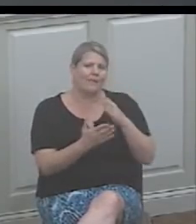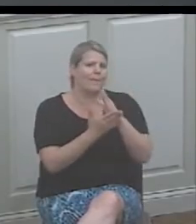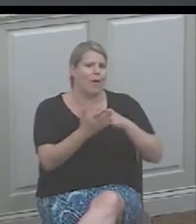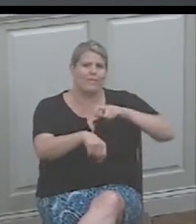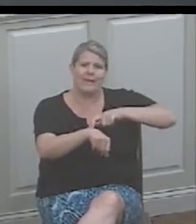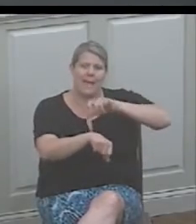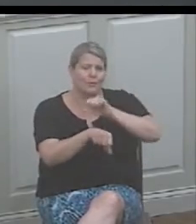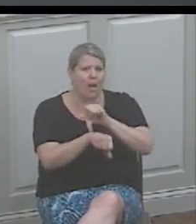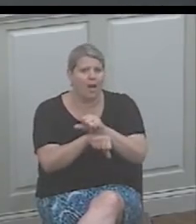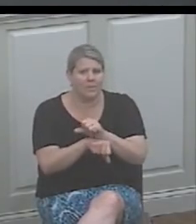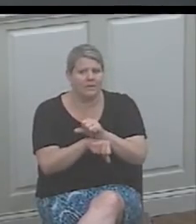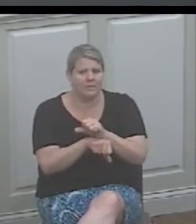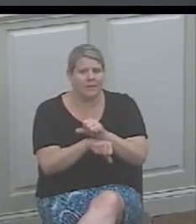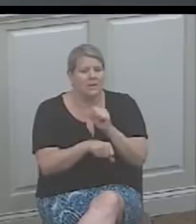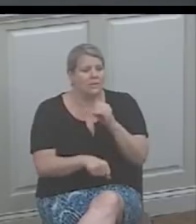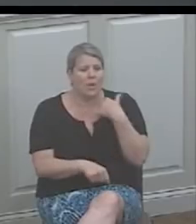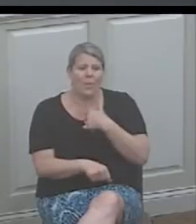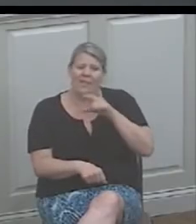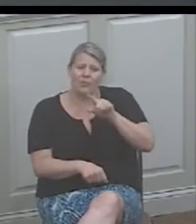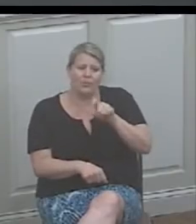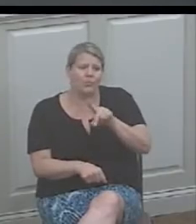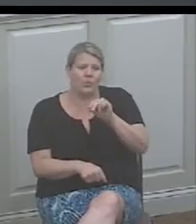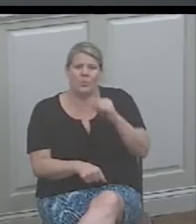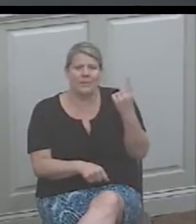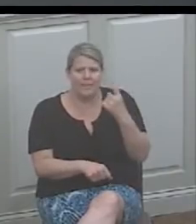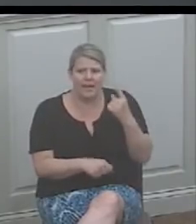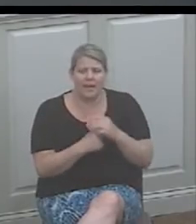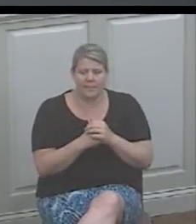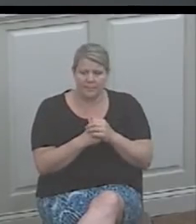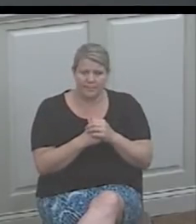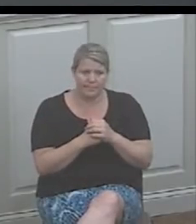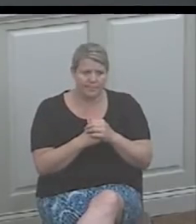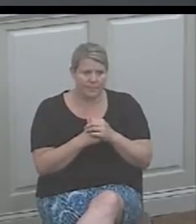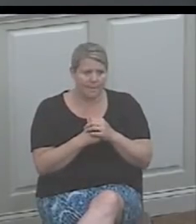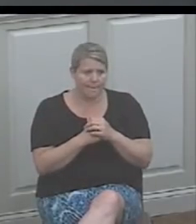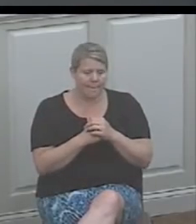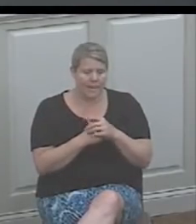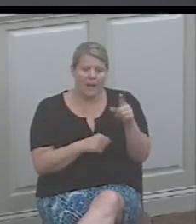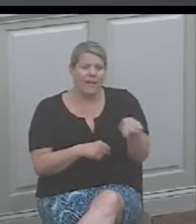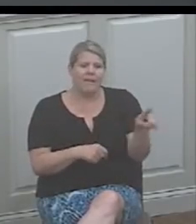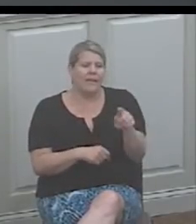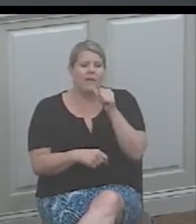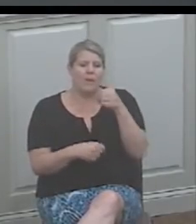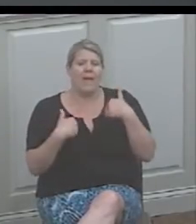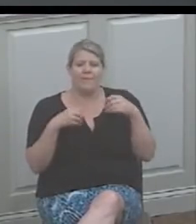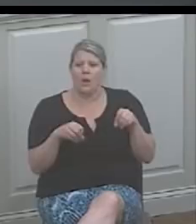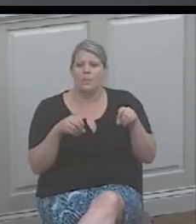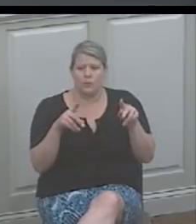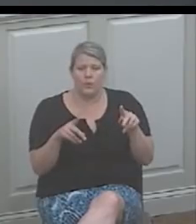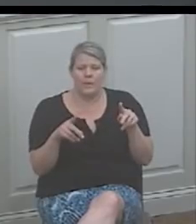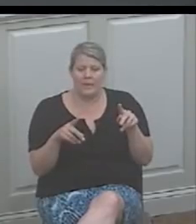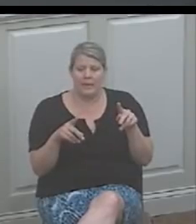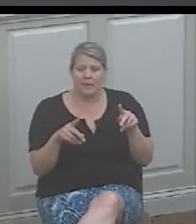24/48, so we had to do something. These guys, they don't have the opportunity or the luxury of doing that because they